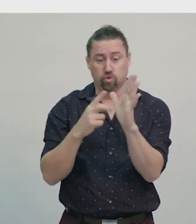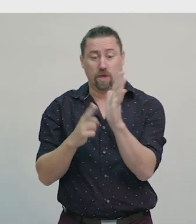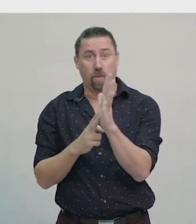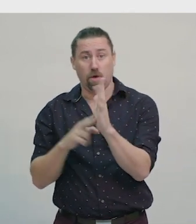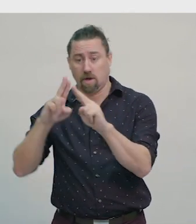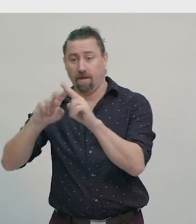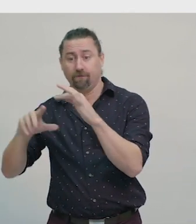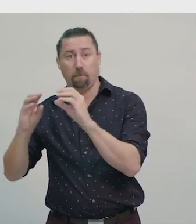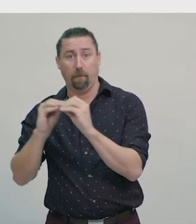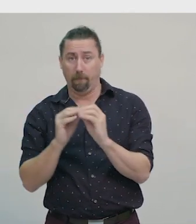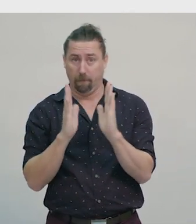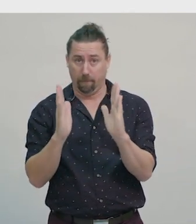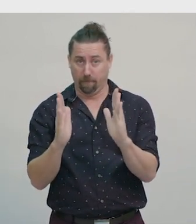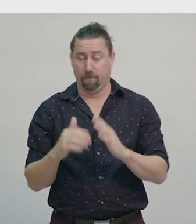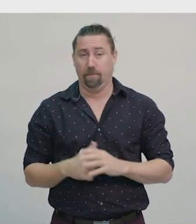January and February.